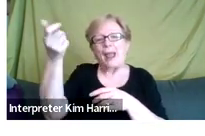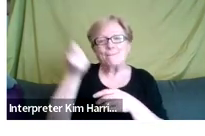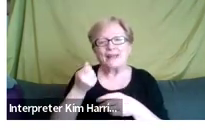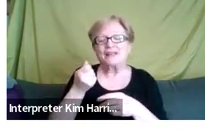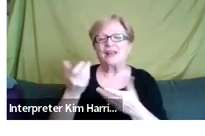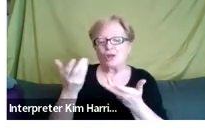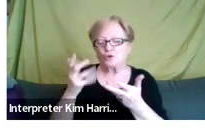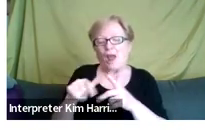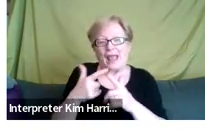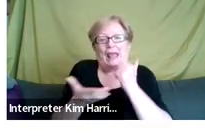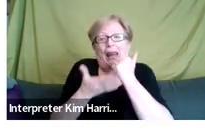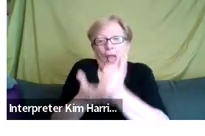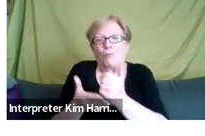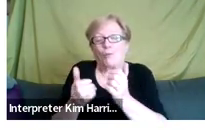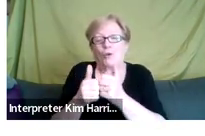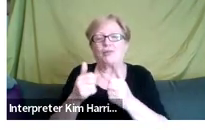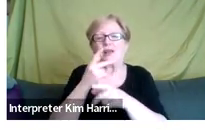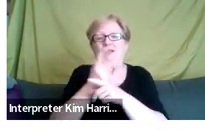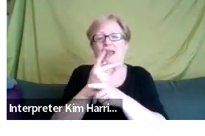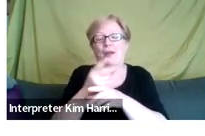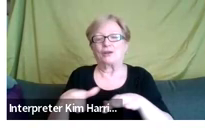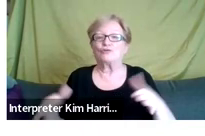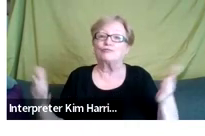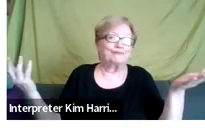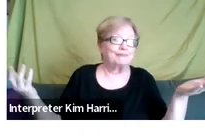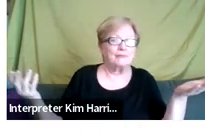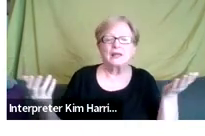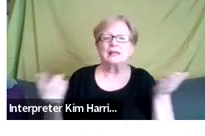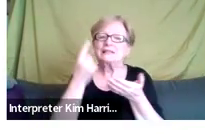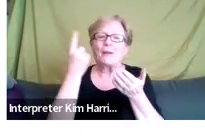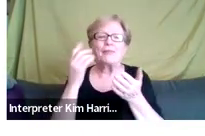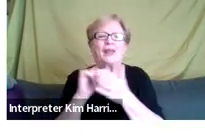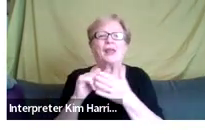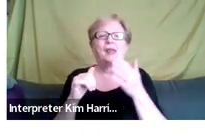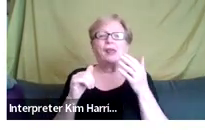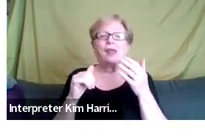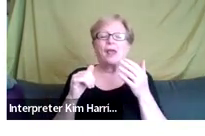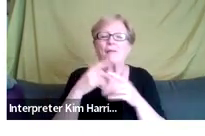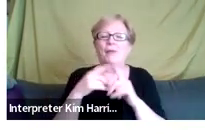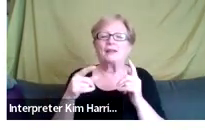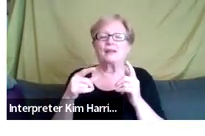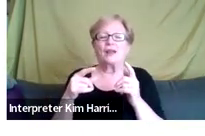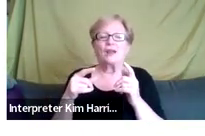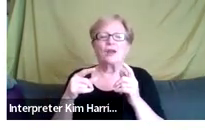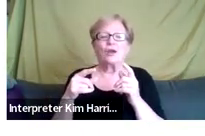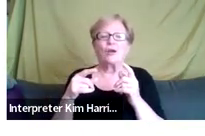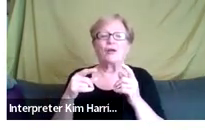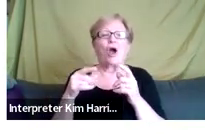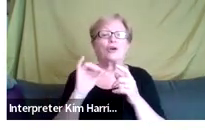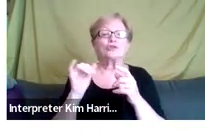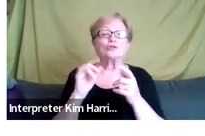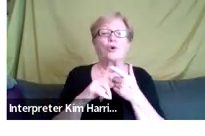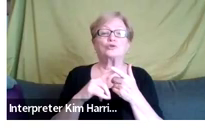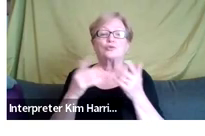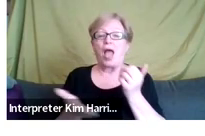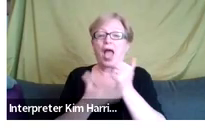another example. Another thing is raising the income ceiling for those who need medical benefits,